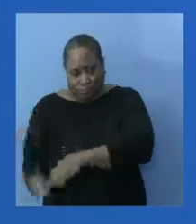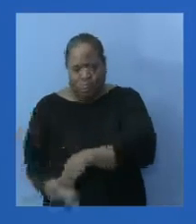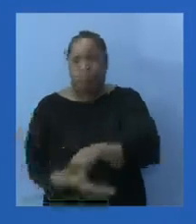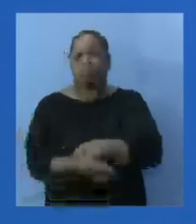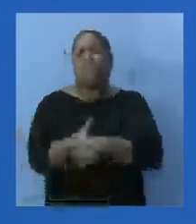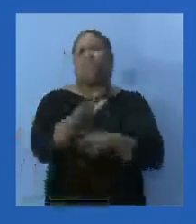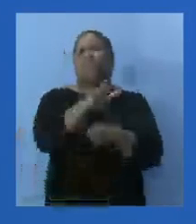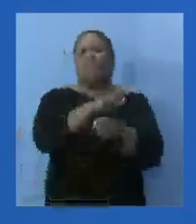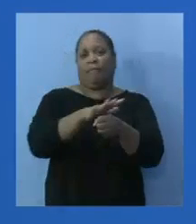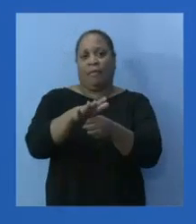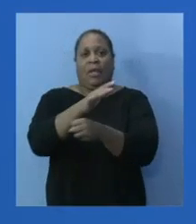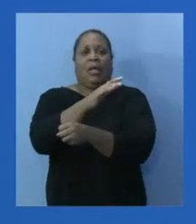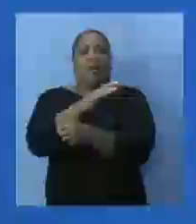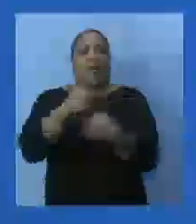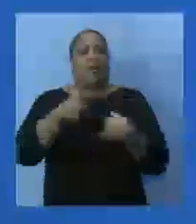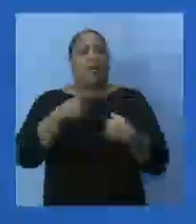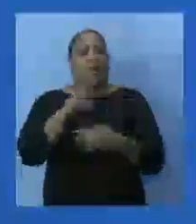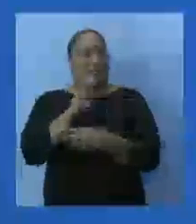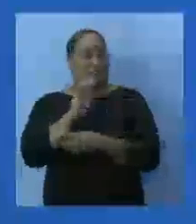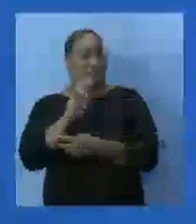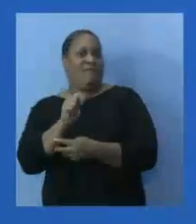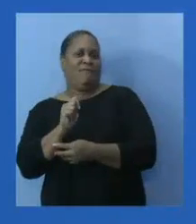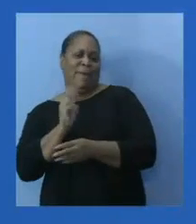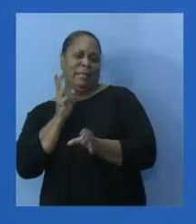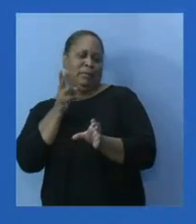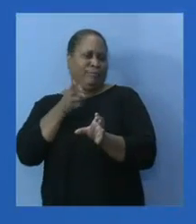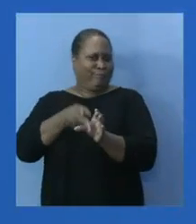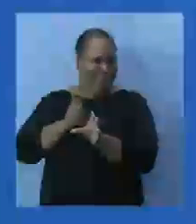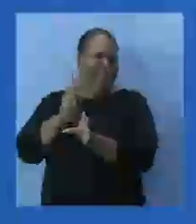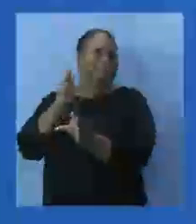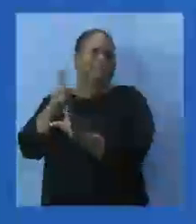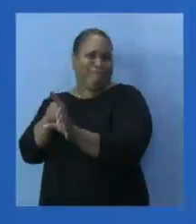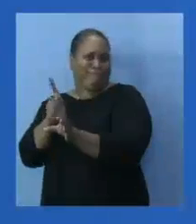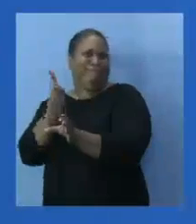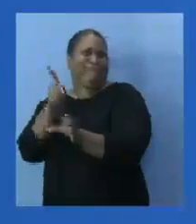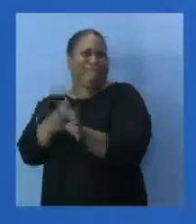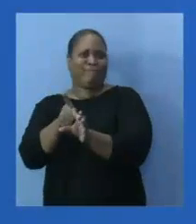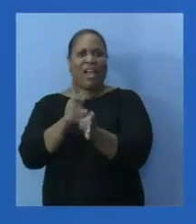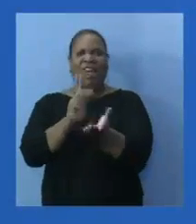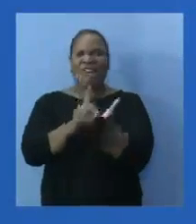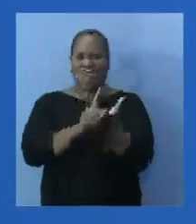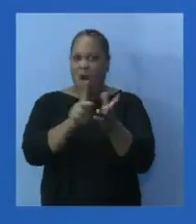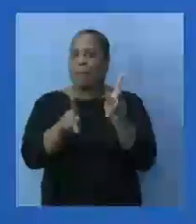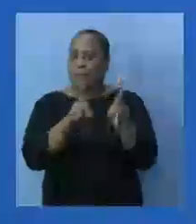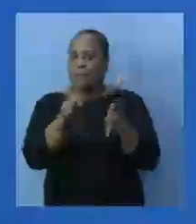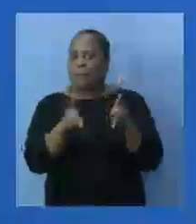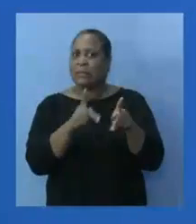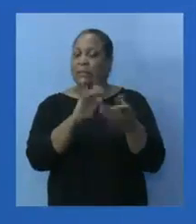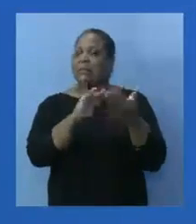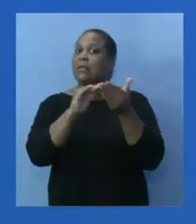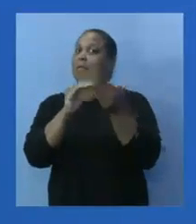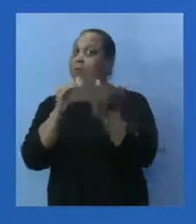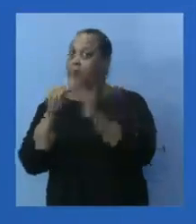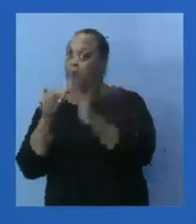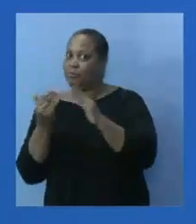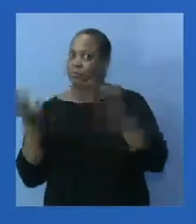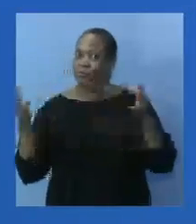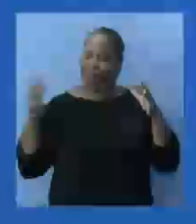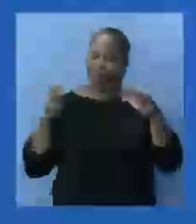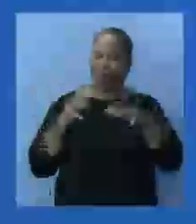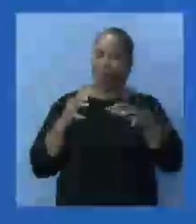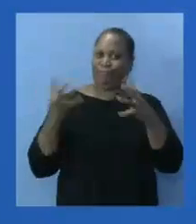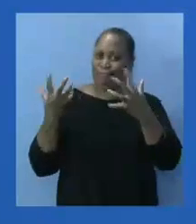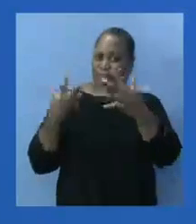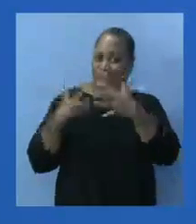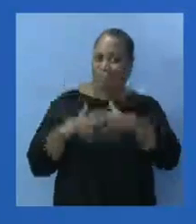centers. We've gotten veterinarians who have said we'll come on board and assist with respect to that. Pharmacists, this is a community effort, and we need if